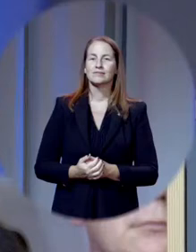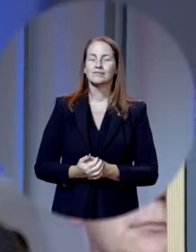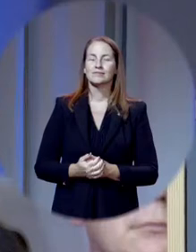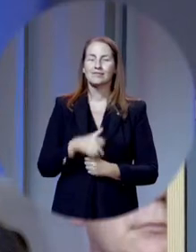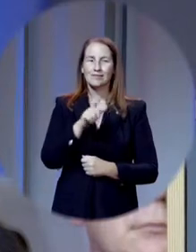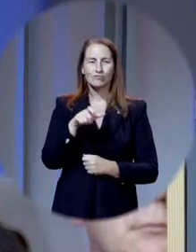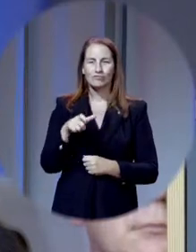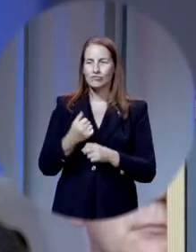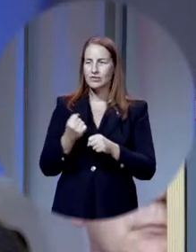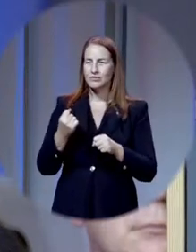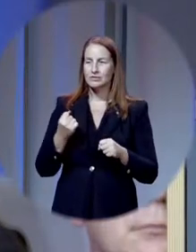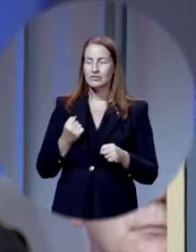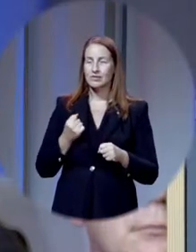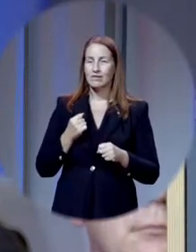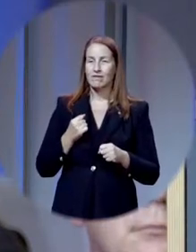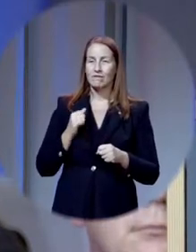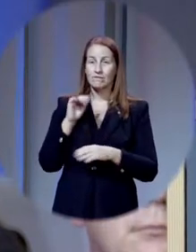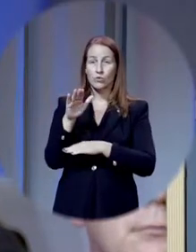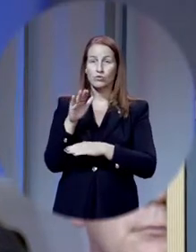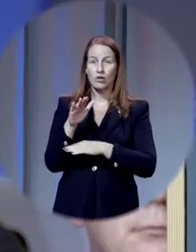Graduates, yours is the future.